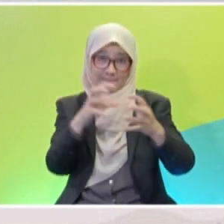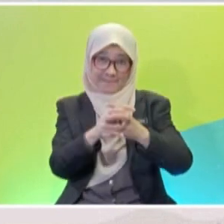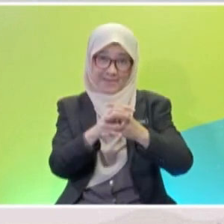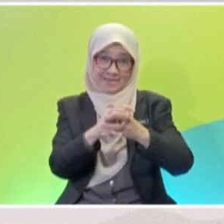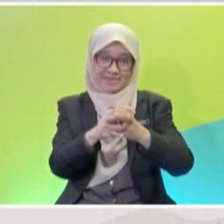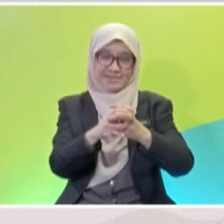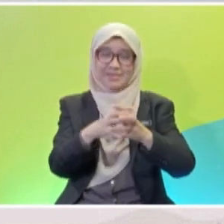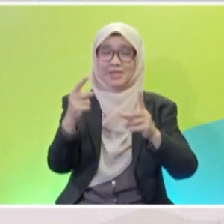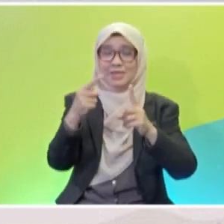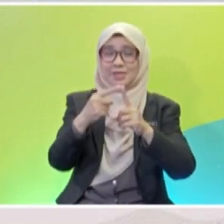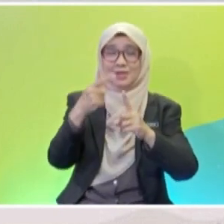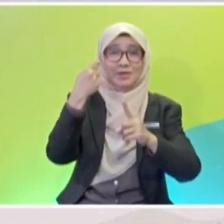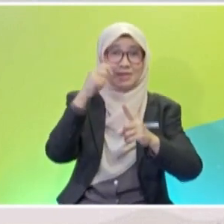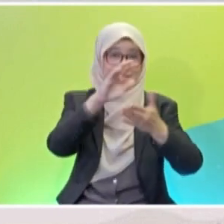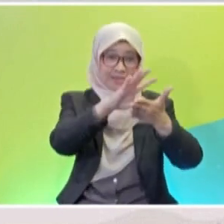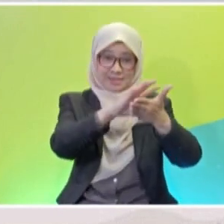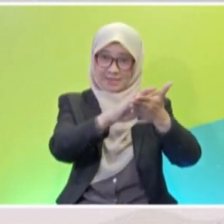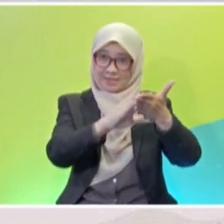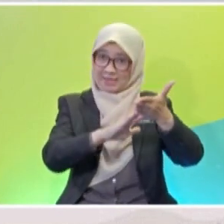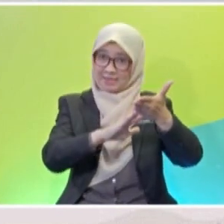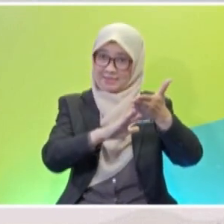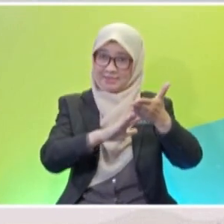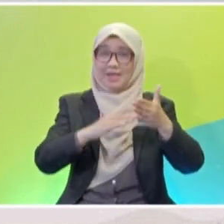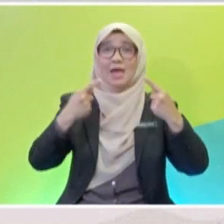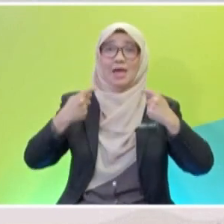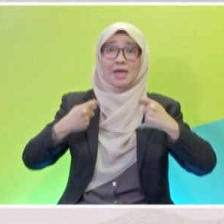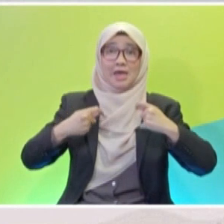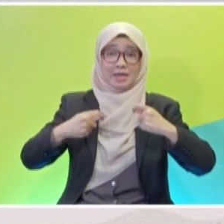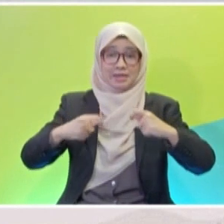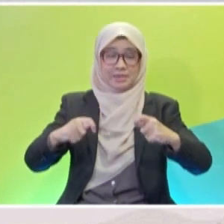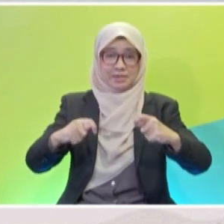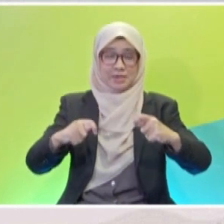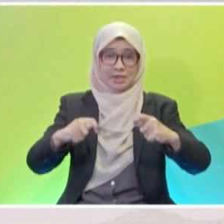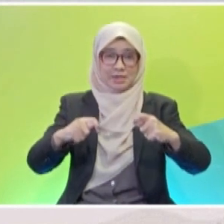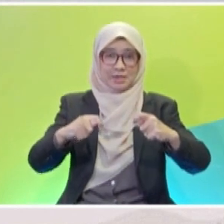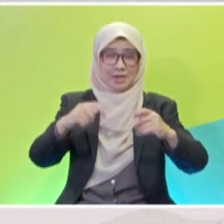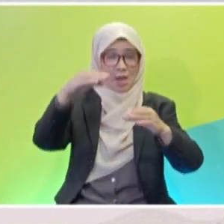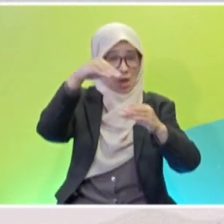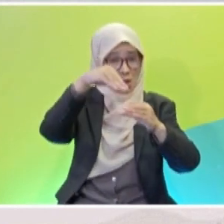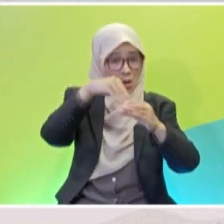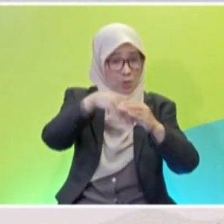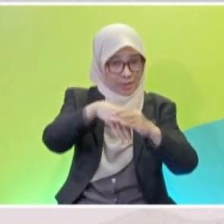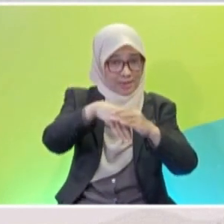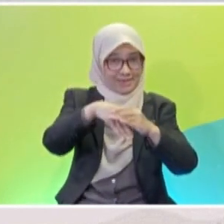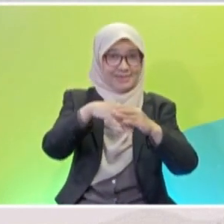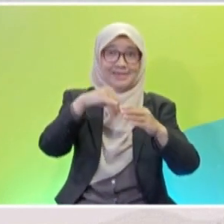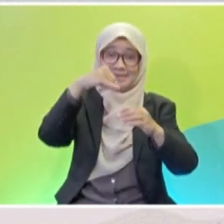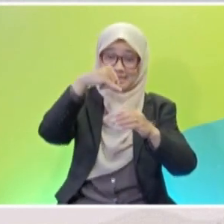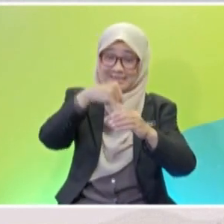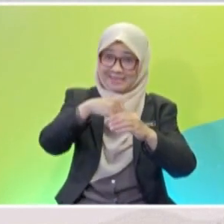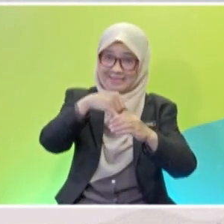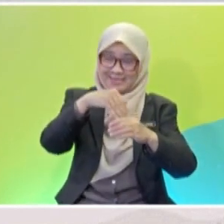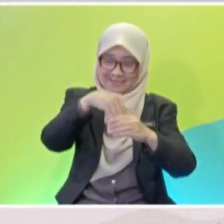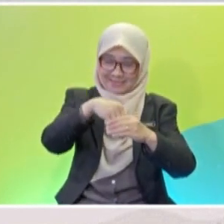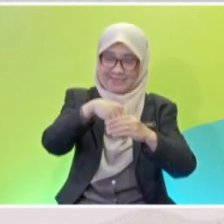girls, try and match or try and fill in. This activity is called the gap